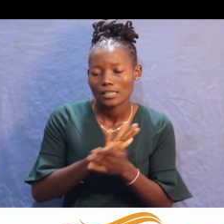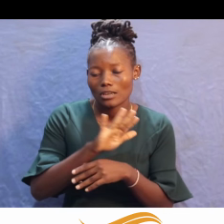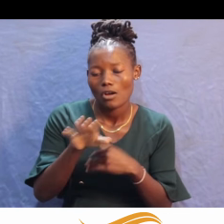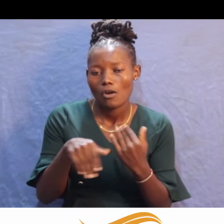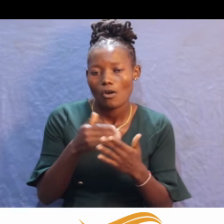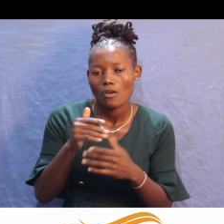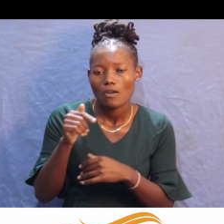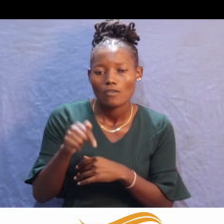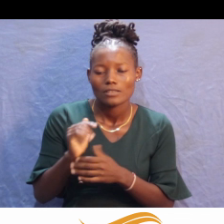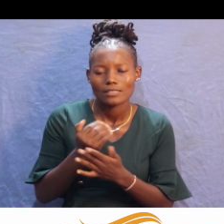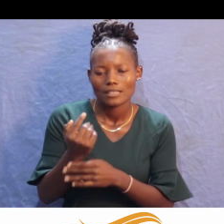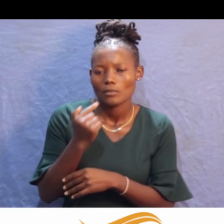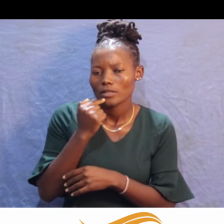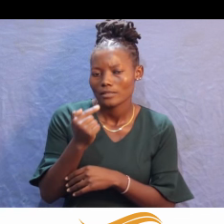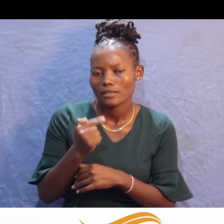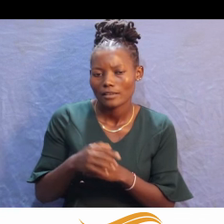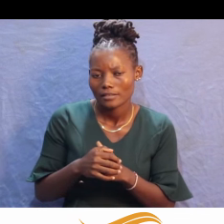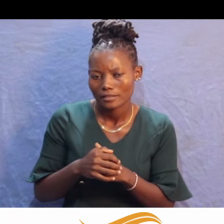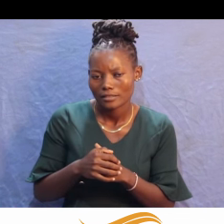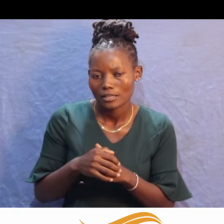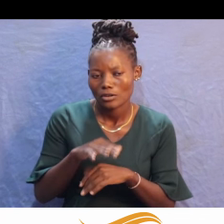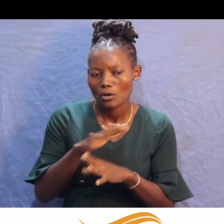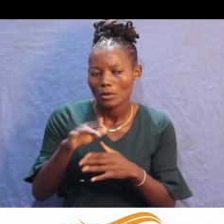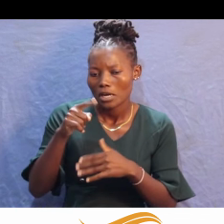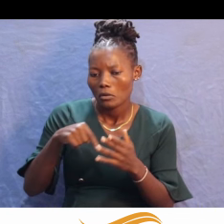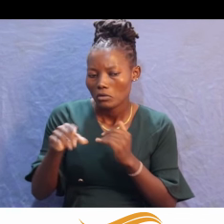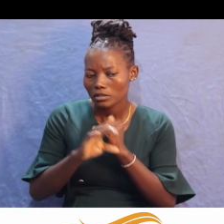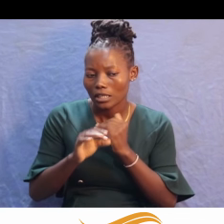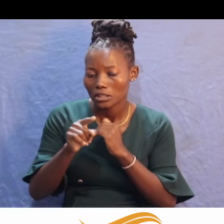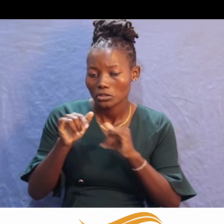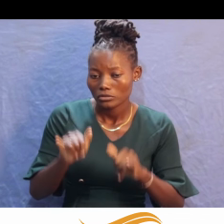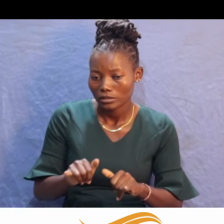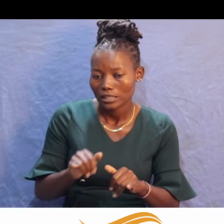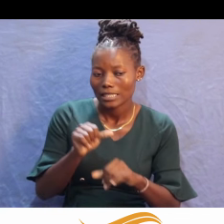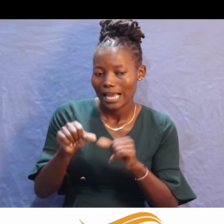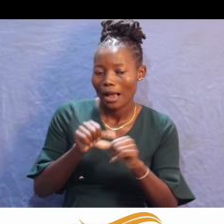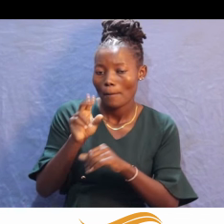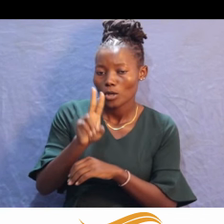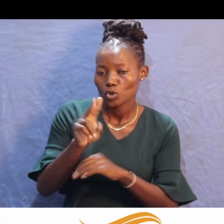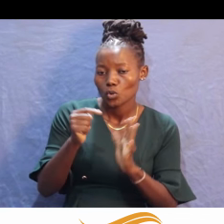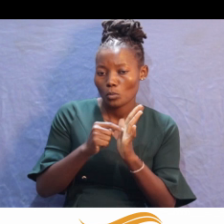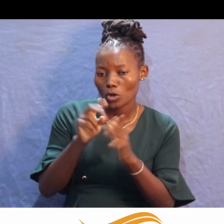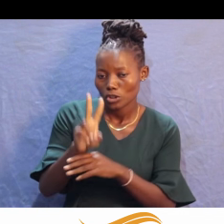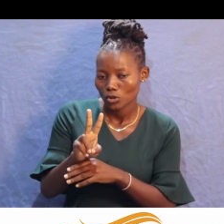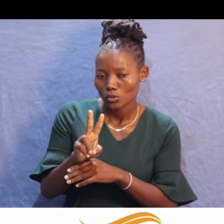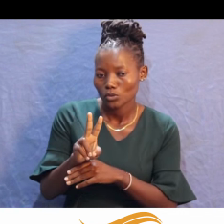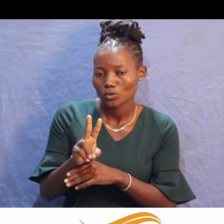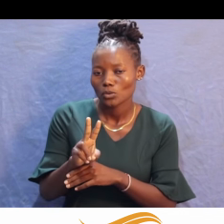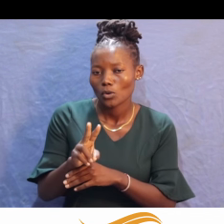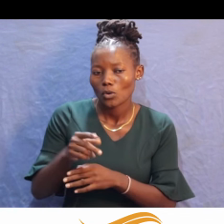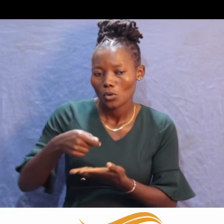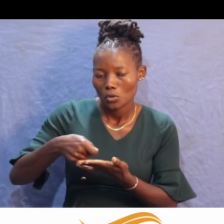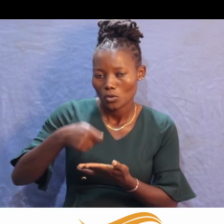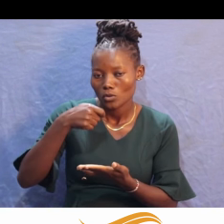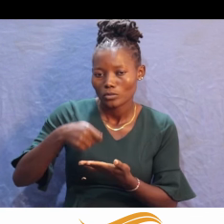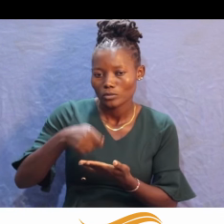this audience that no matter what country you live in, about 2.5 teaspoons of